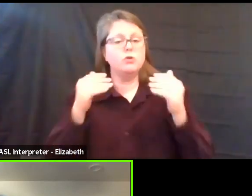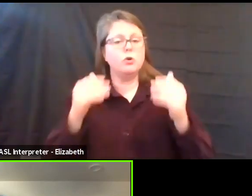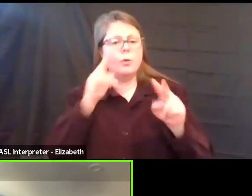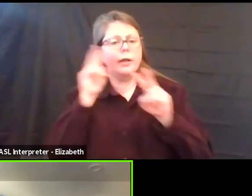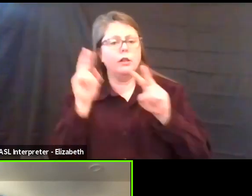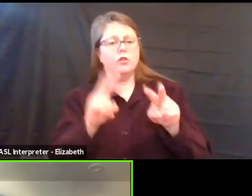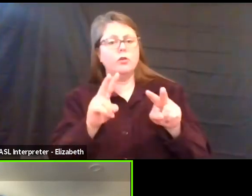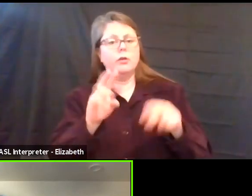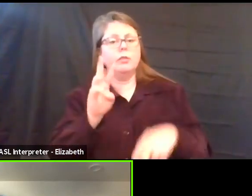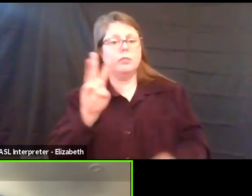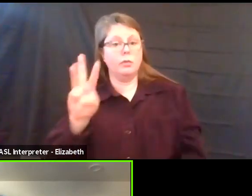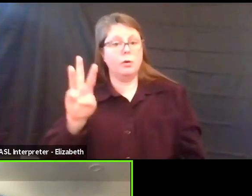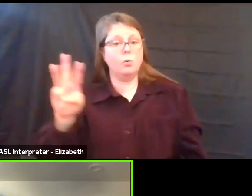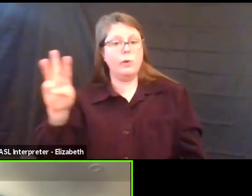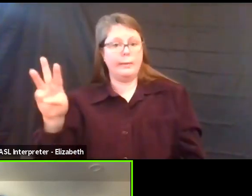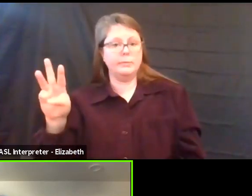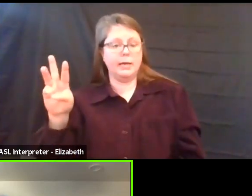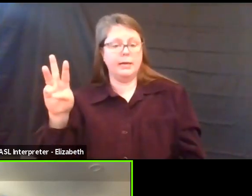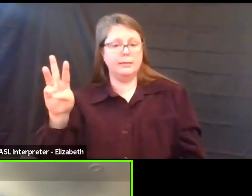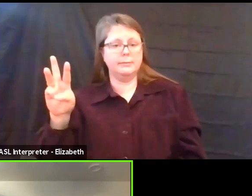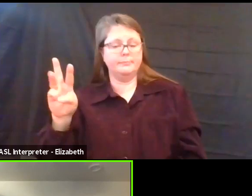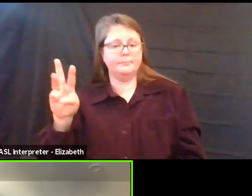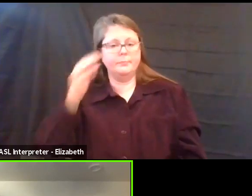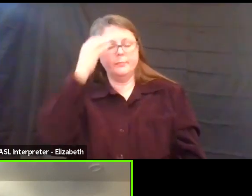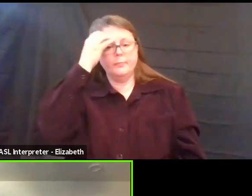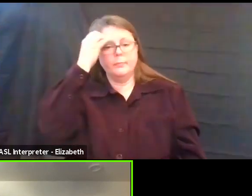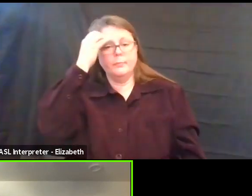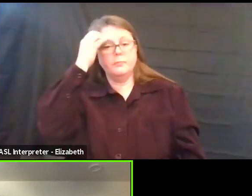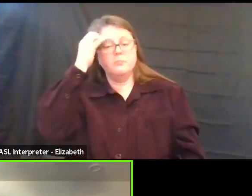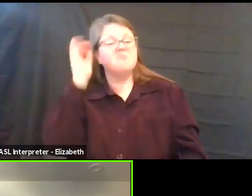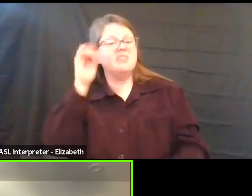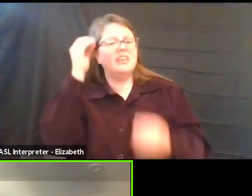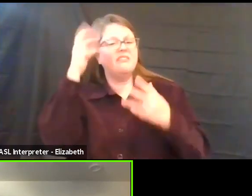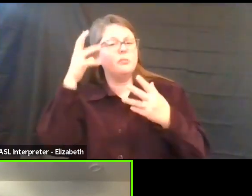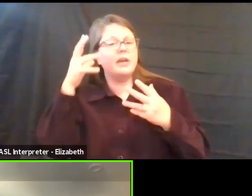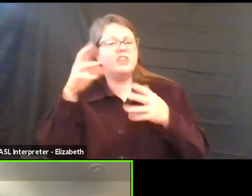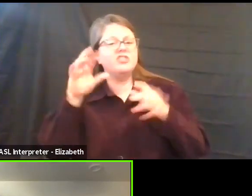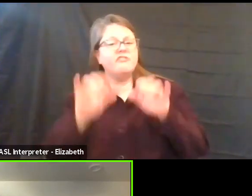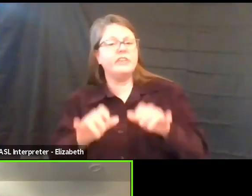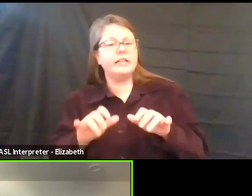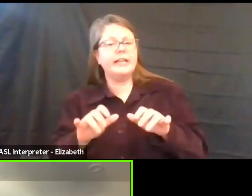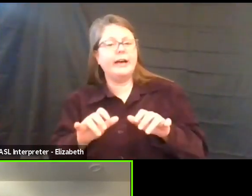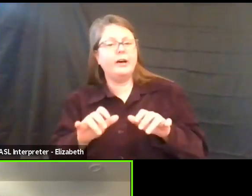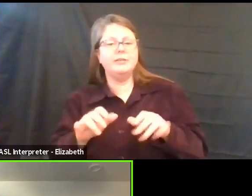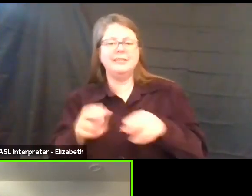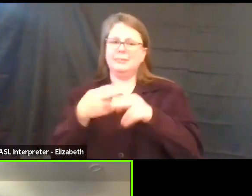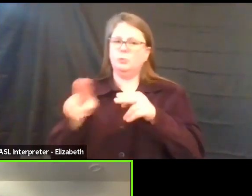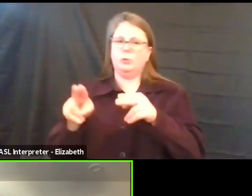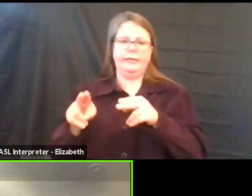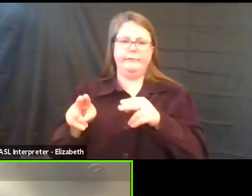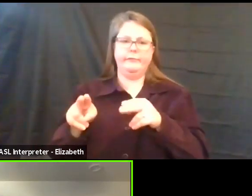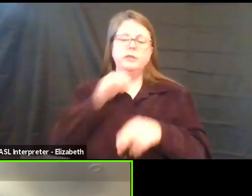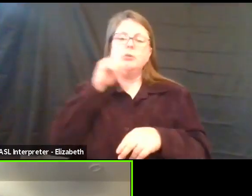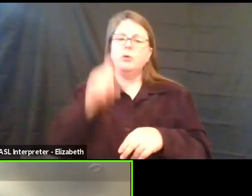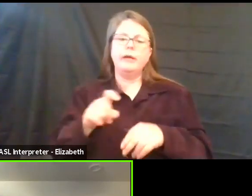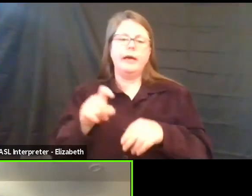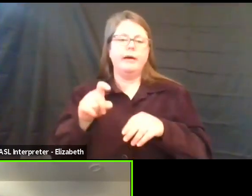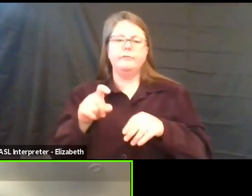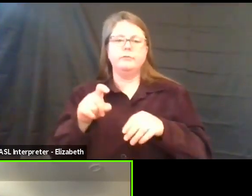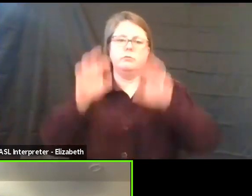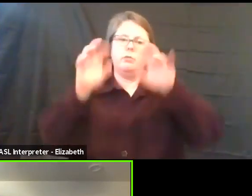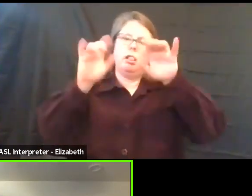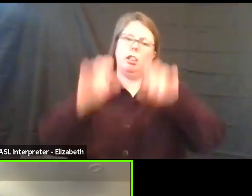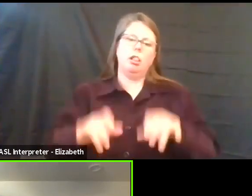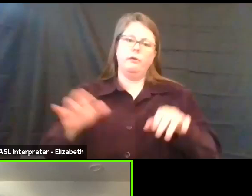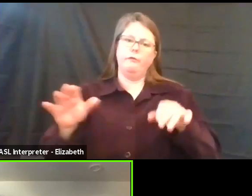out the information. It's very brief, so you don't have to do a full-blown application. And you'll